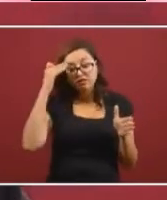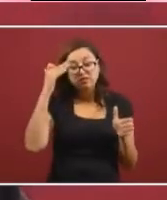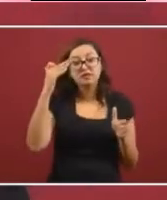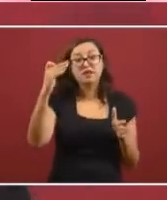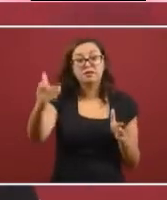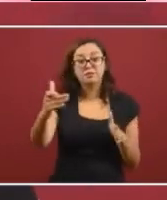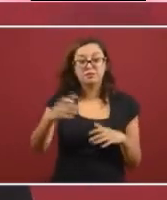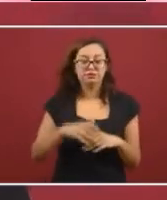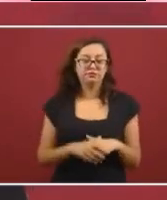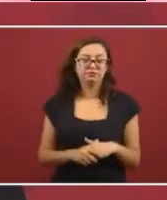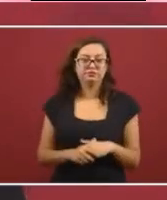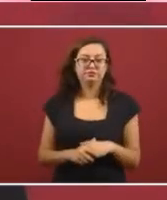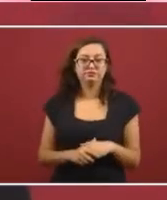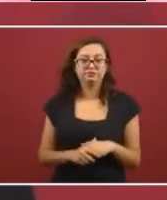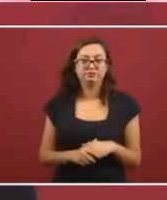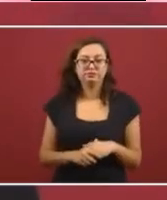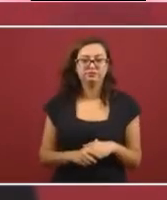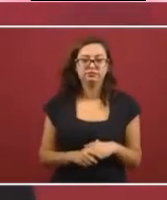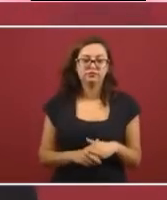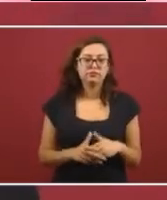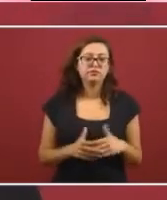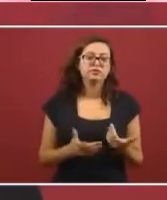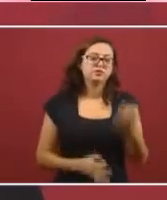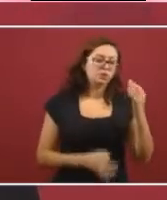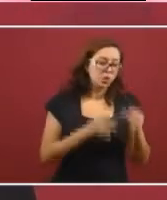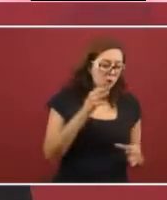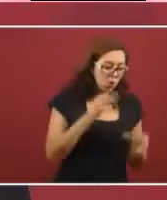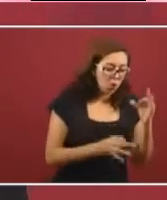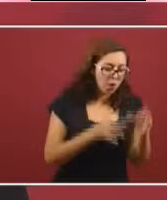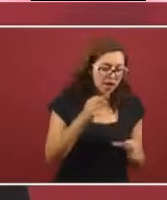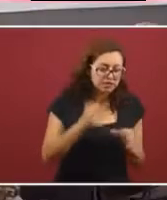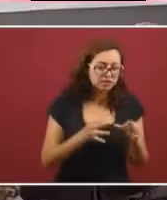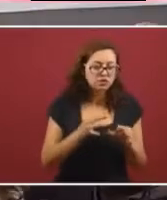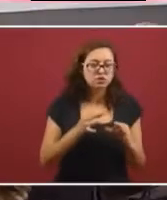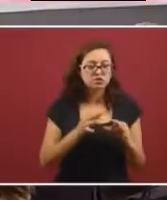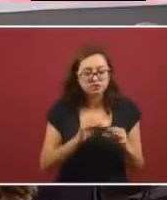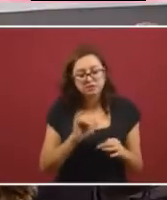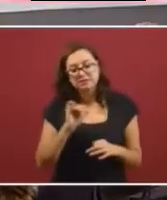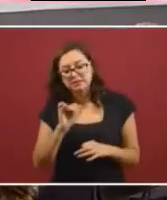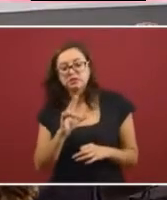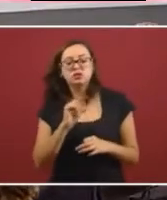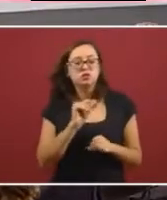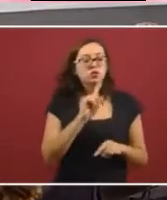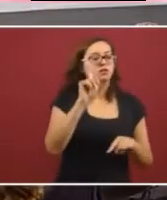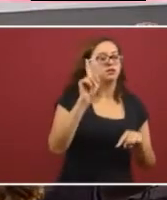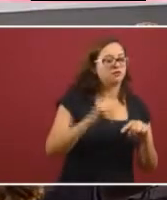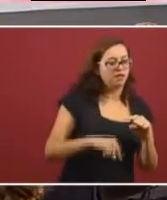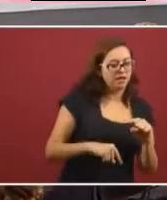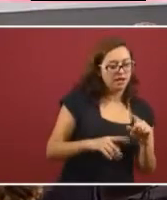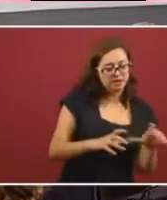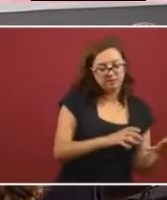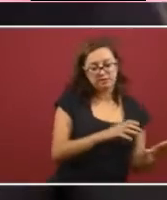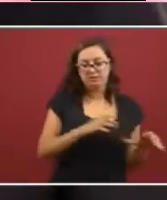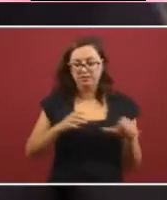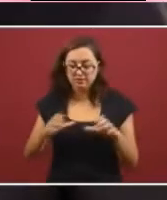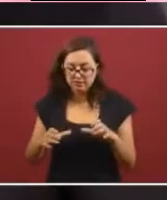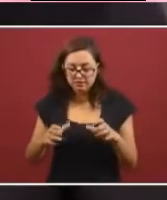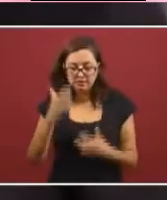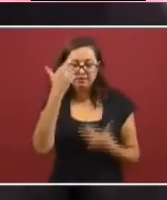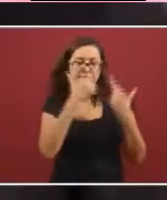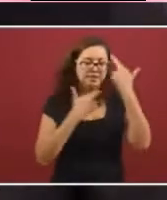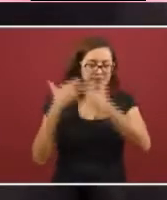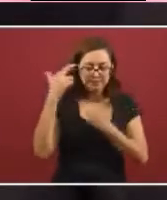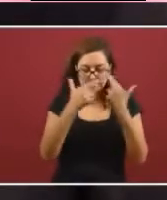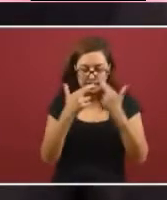para el proceso, for the processing and for the returning